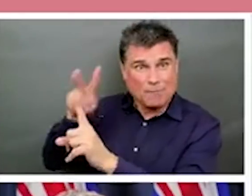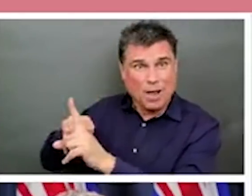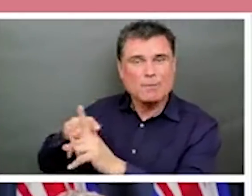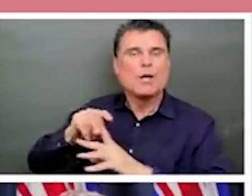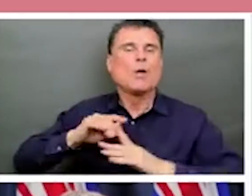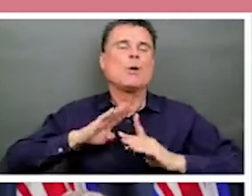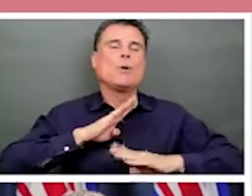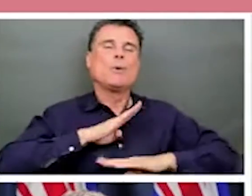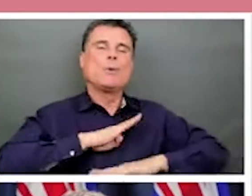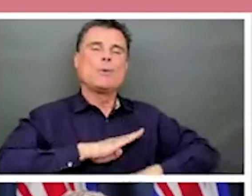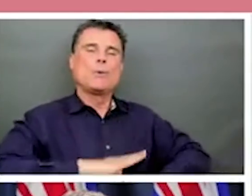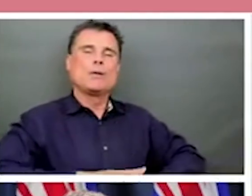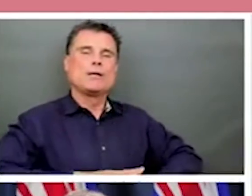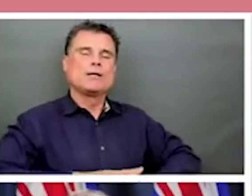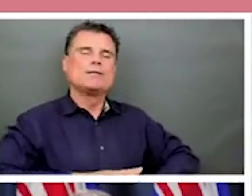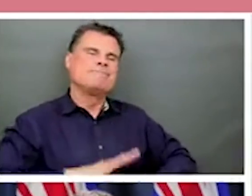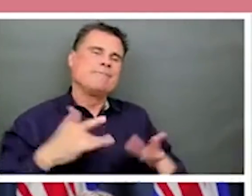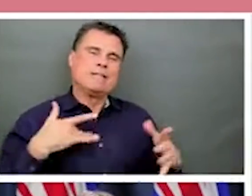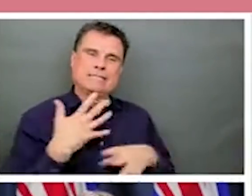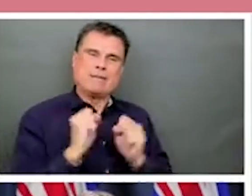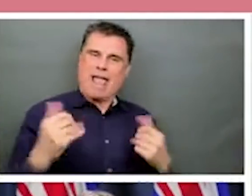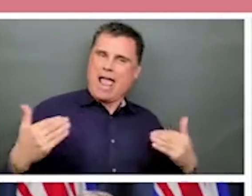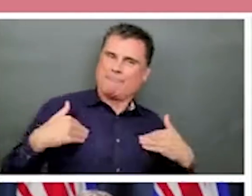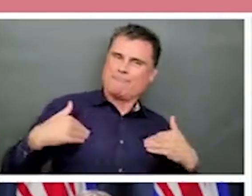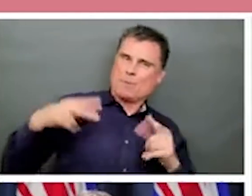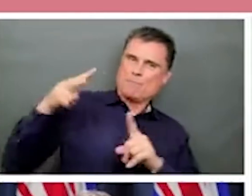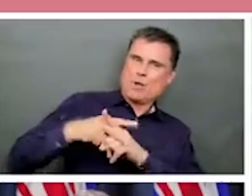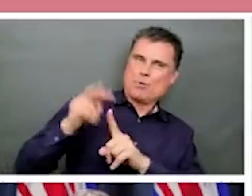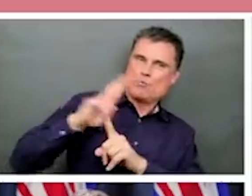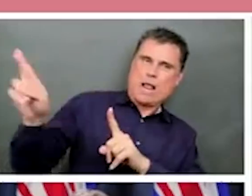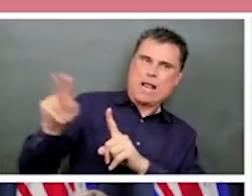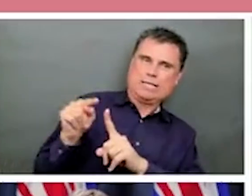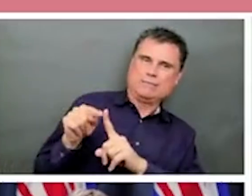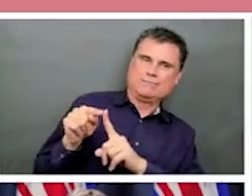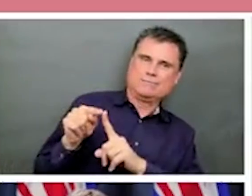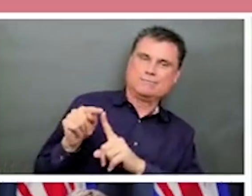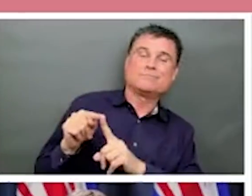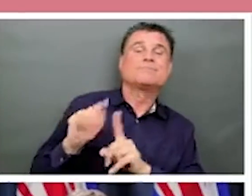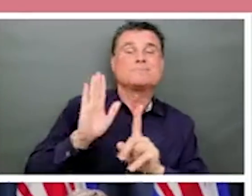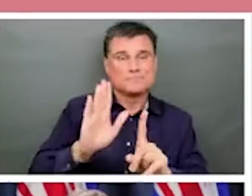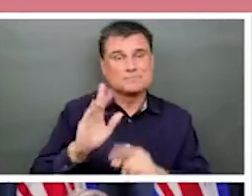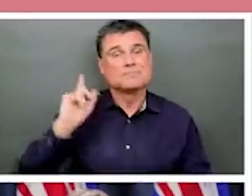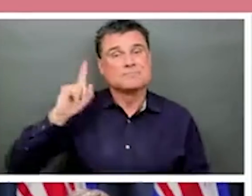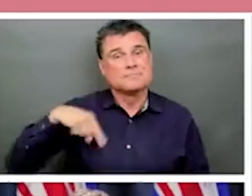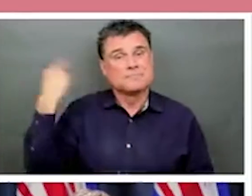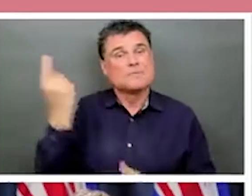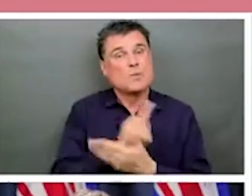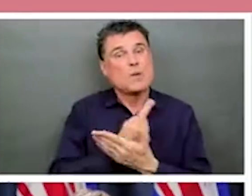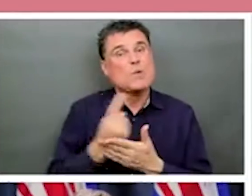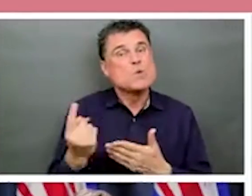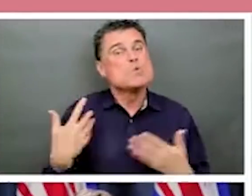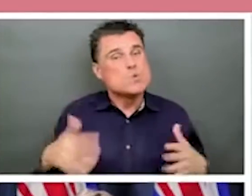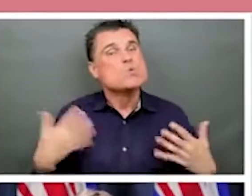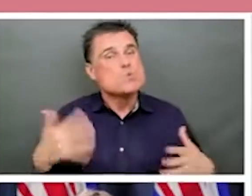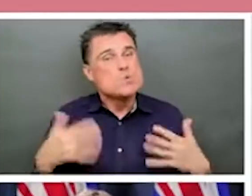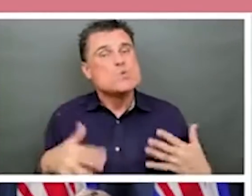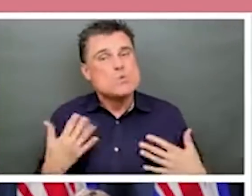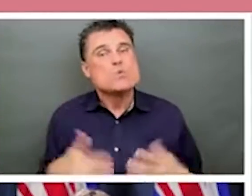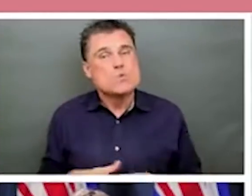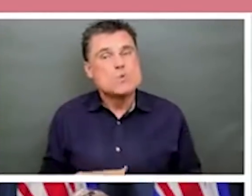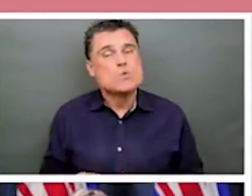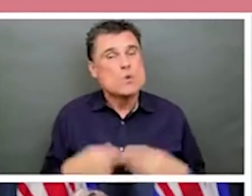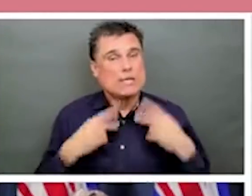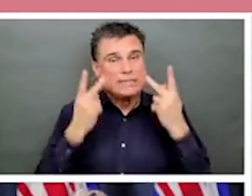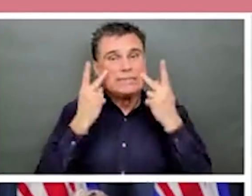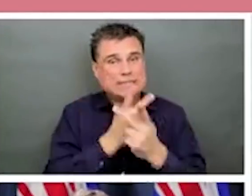safer. And I just think that our experience really over the last week has been incredibly heartwarming. Seeing all